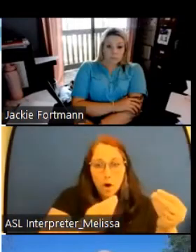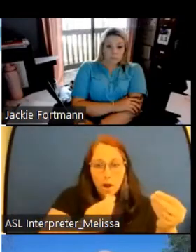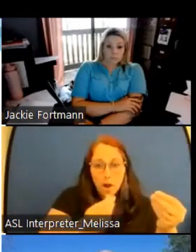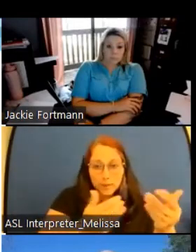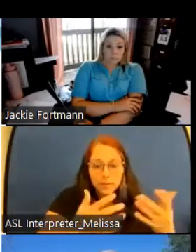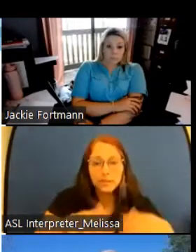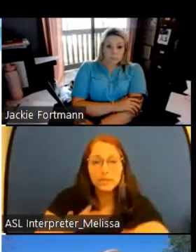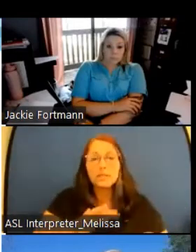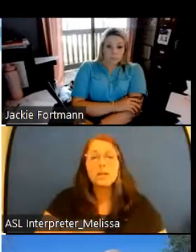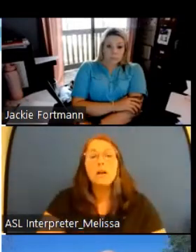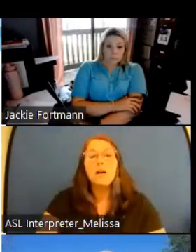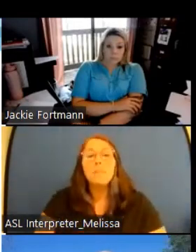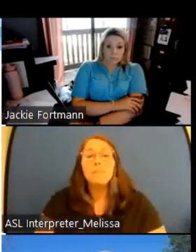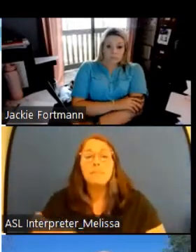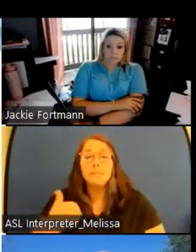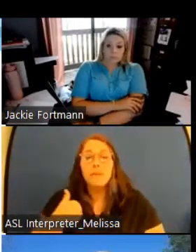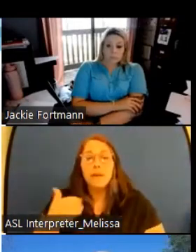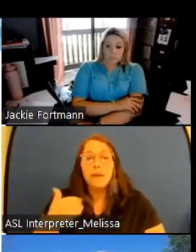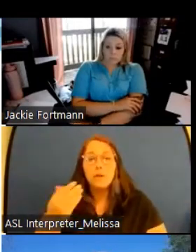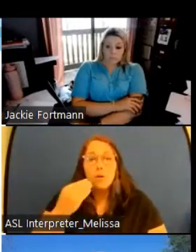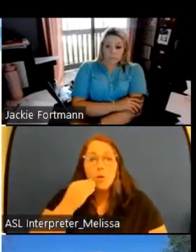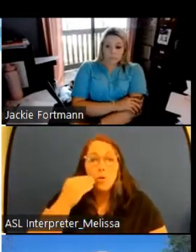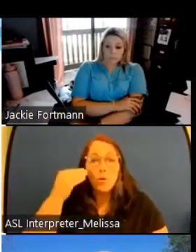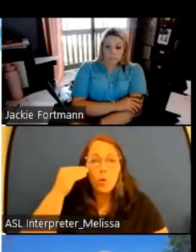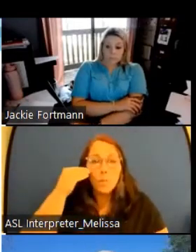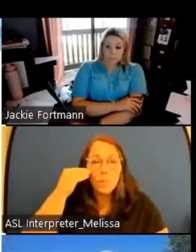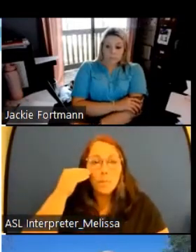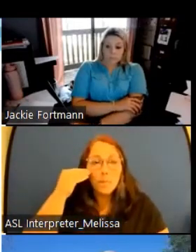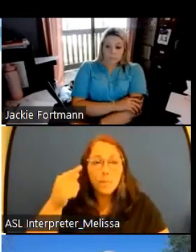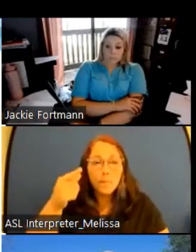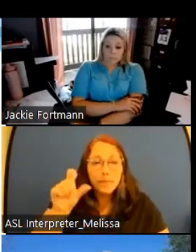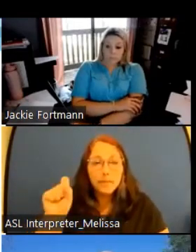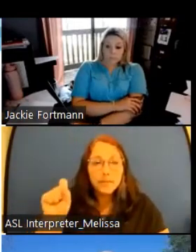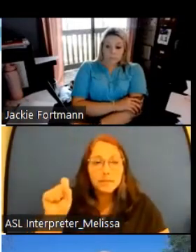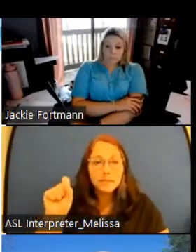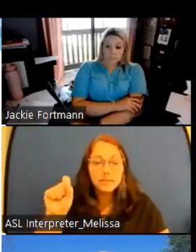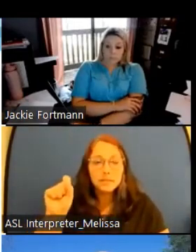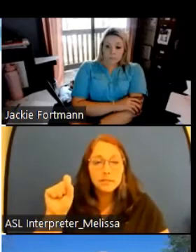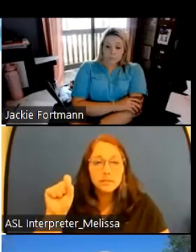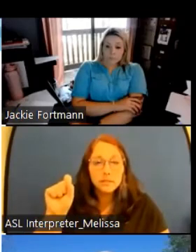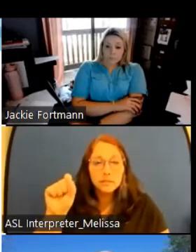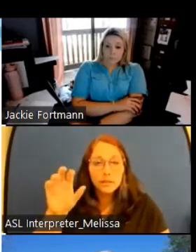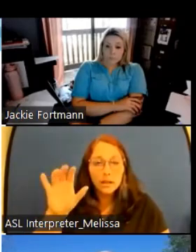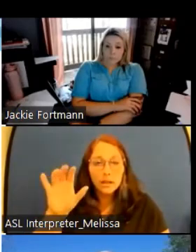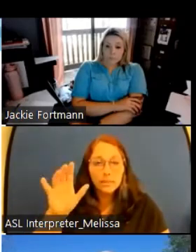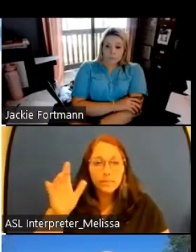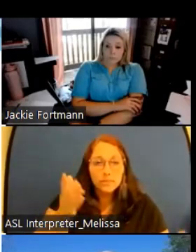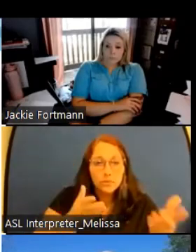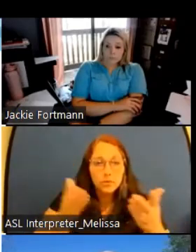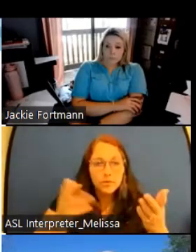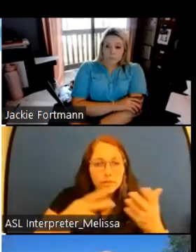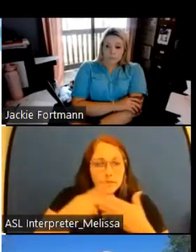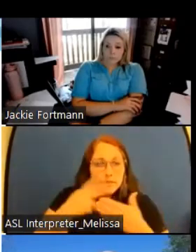solutions programs, rapid rehousing, homelessness prevention, housing